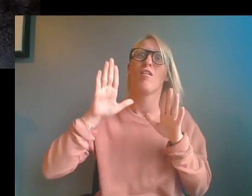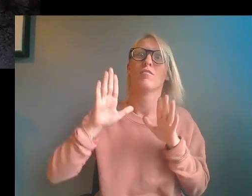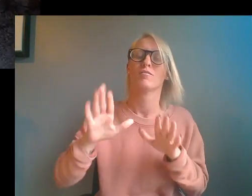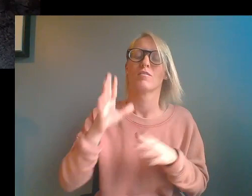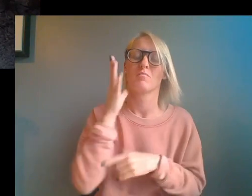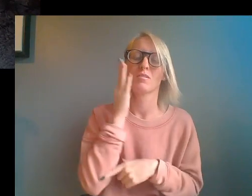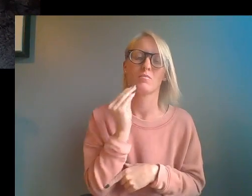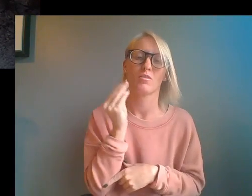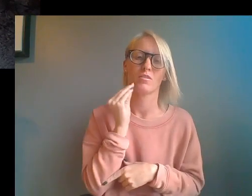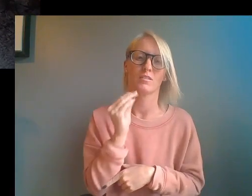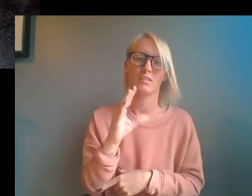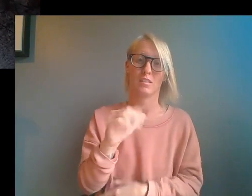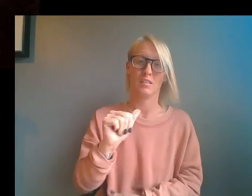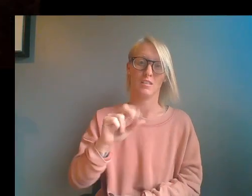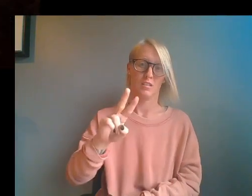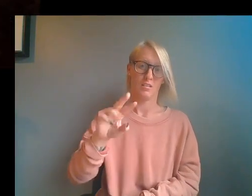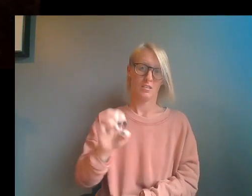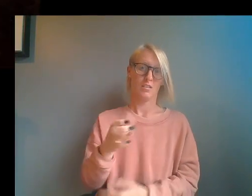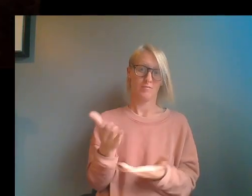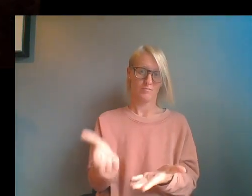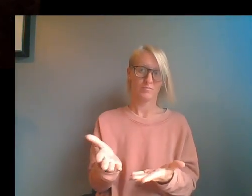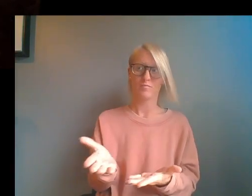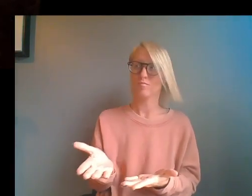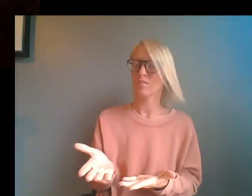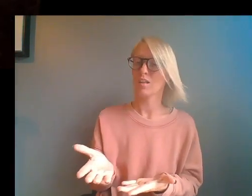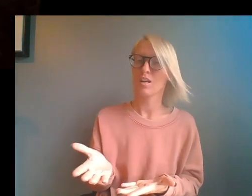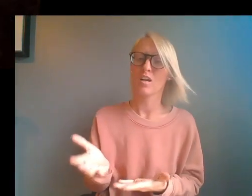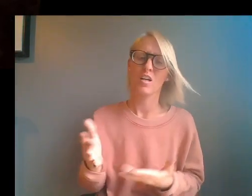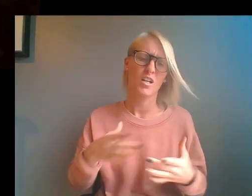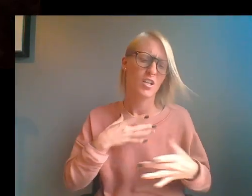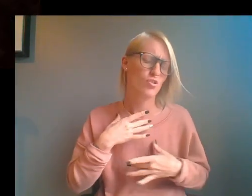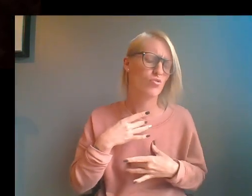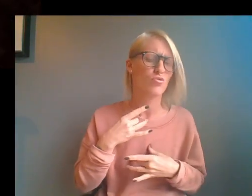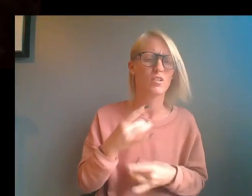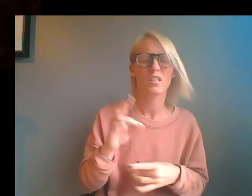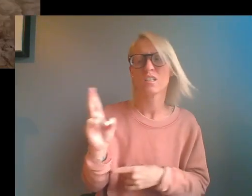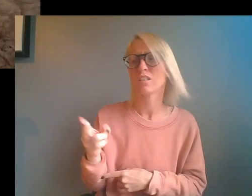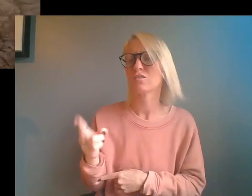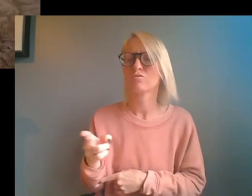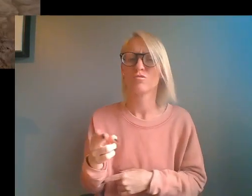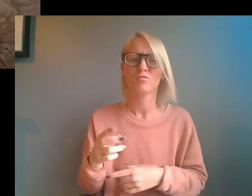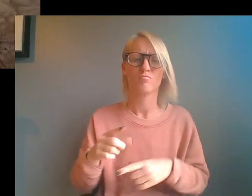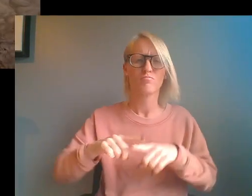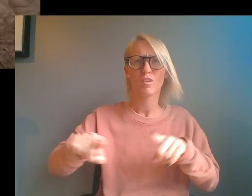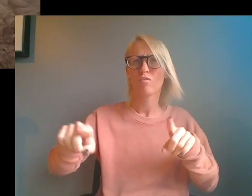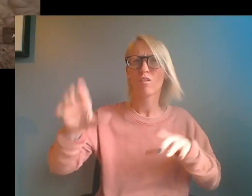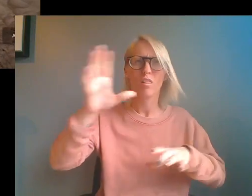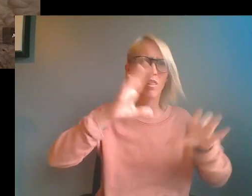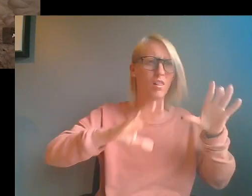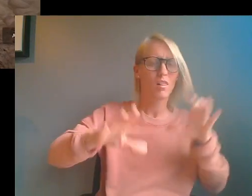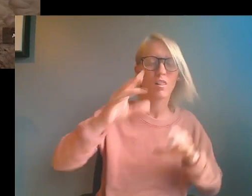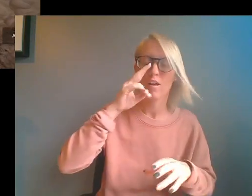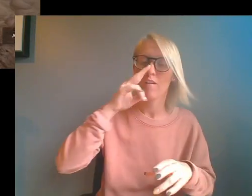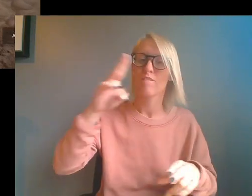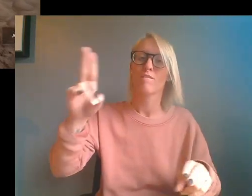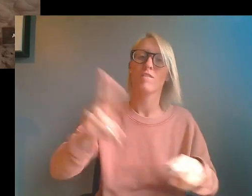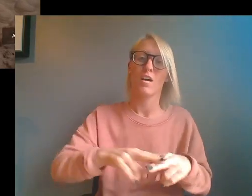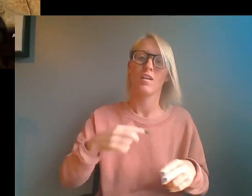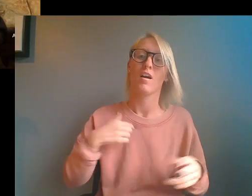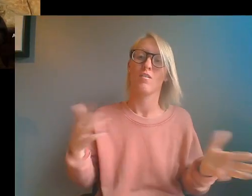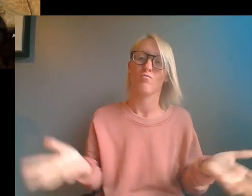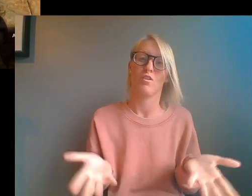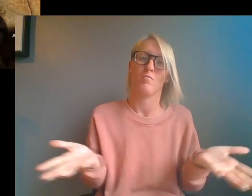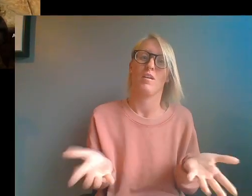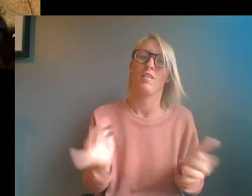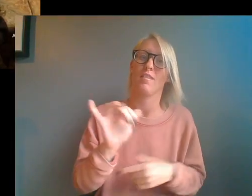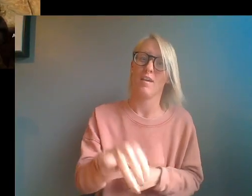The cave also has a lot of interesting history and unique formations to see, and it was definitely a lot of fun. I would recommend it if you like this type of